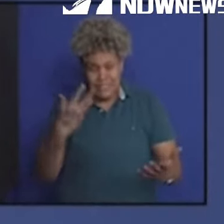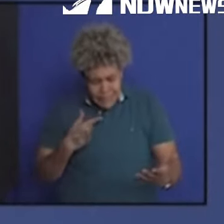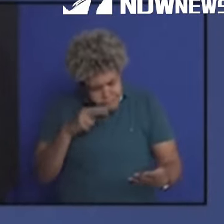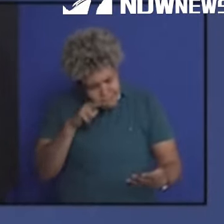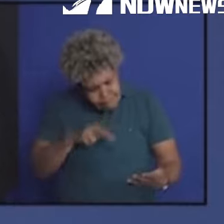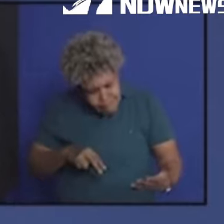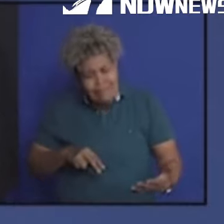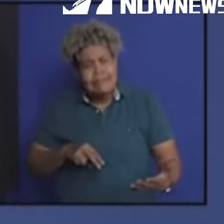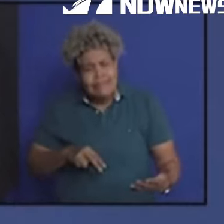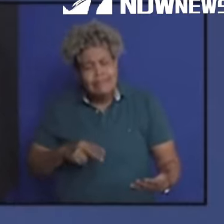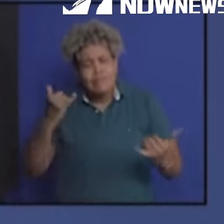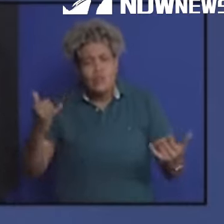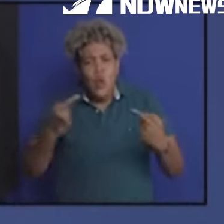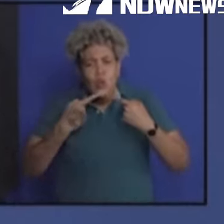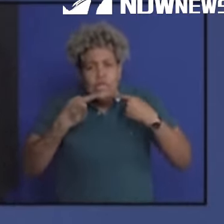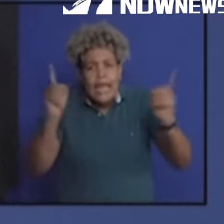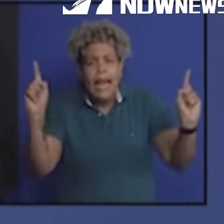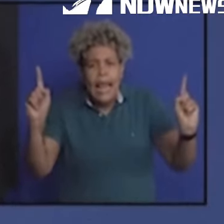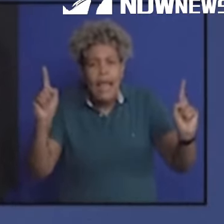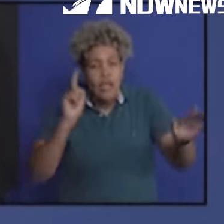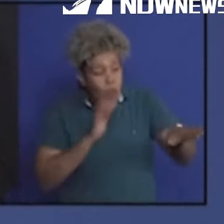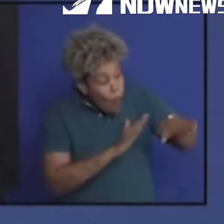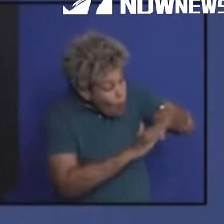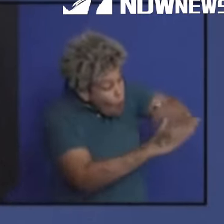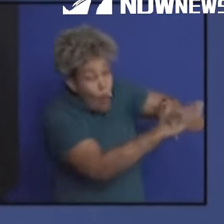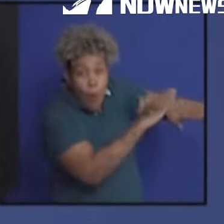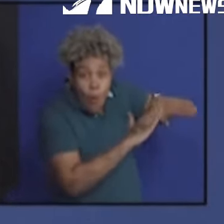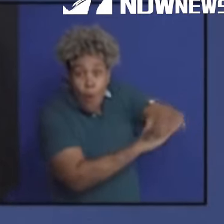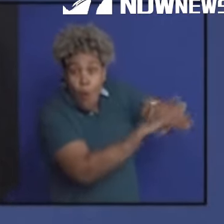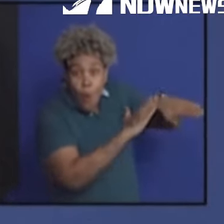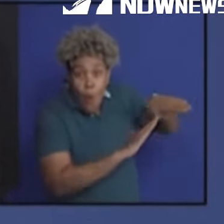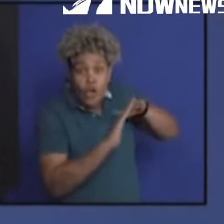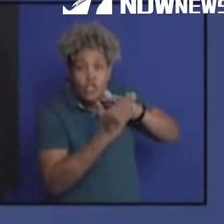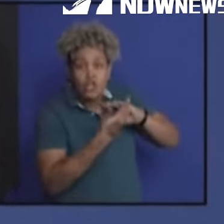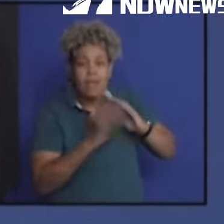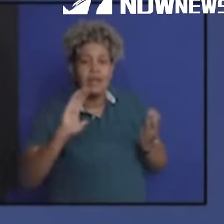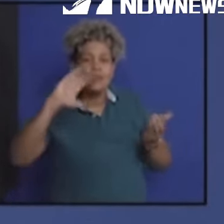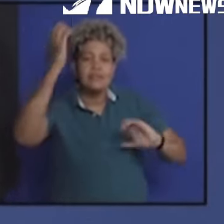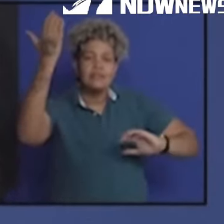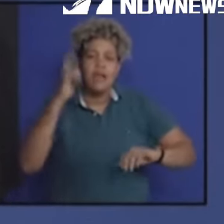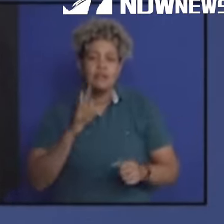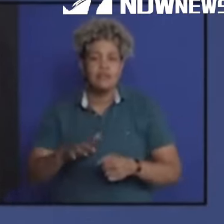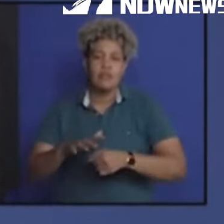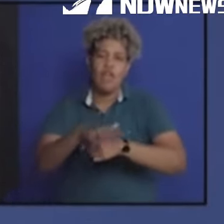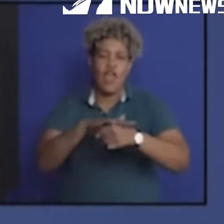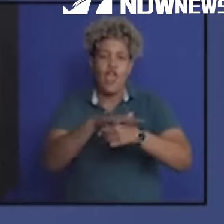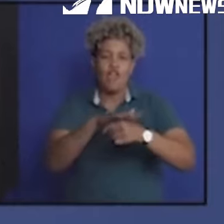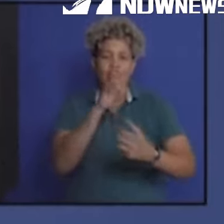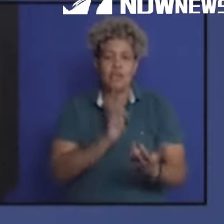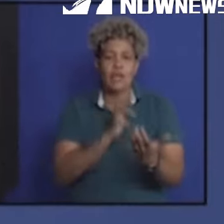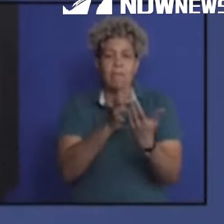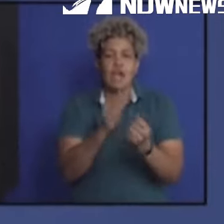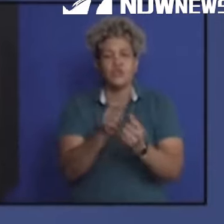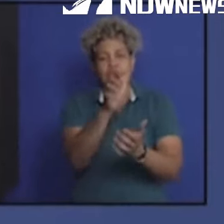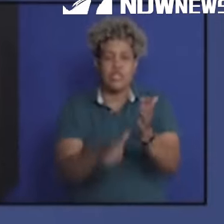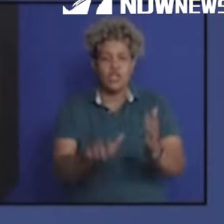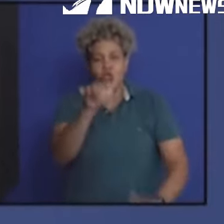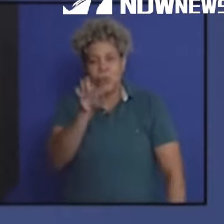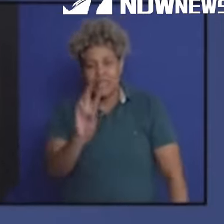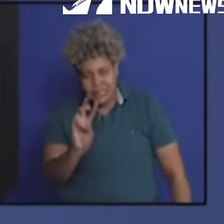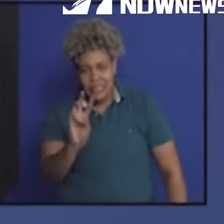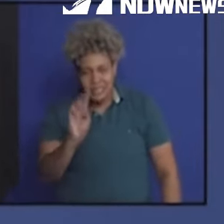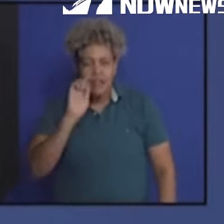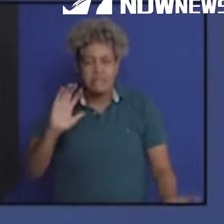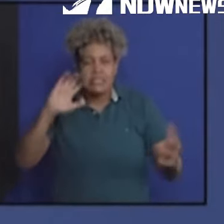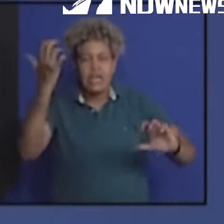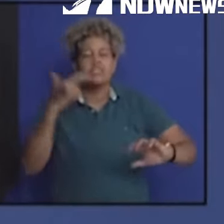I am now declaring the whole of Jamaica to be a disaster area in accordance with Section 26 of